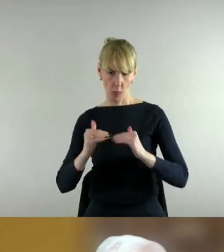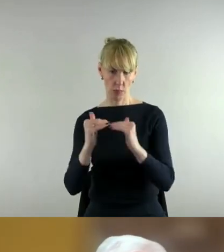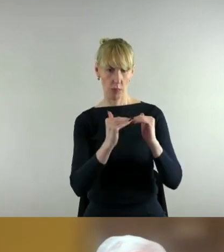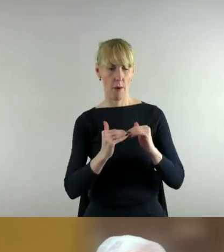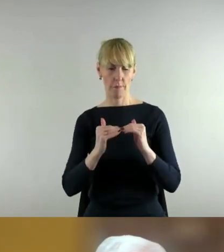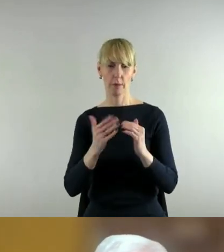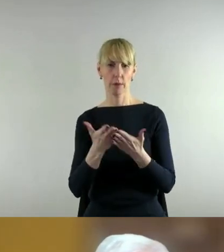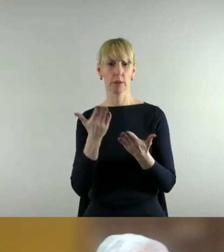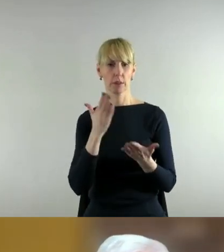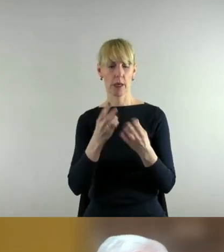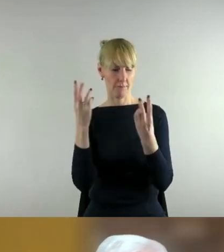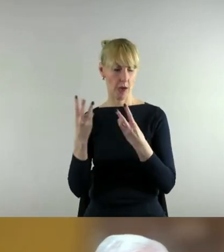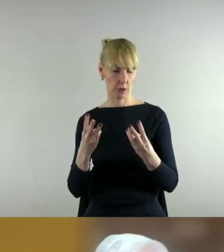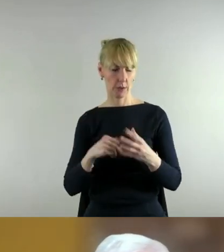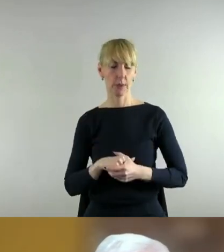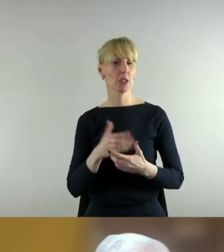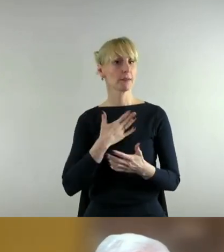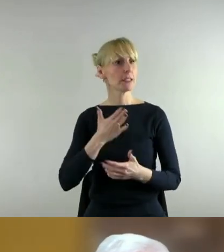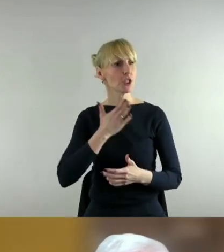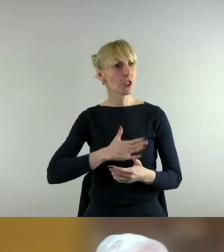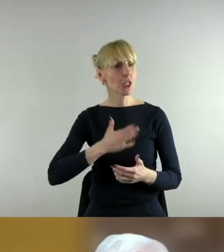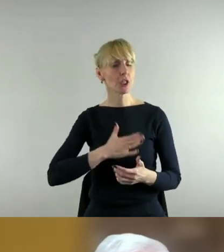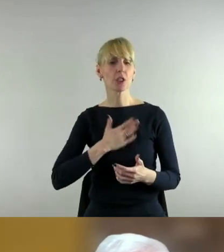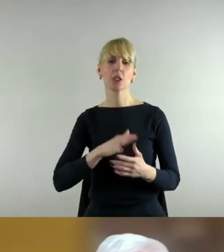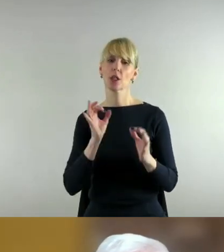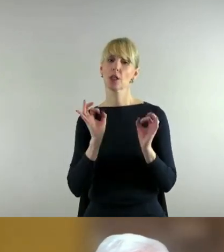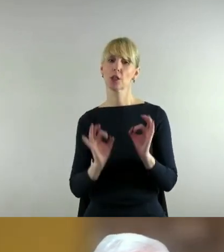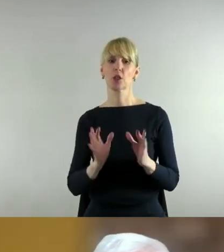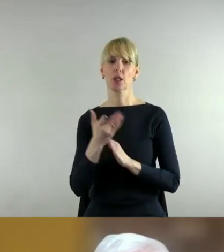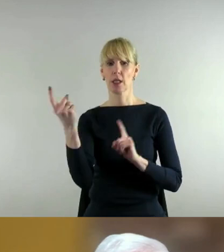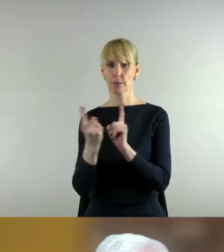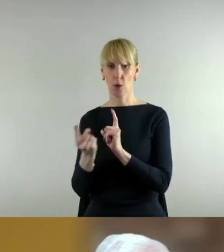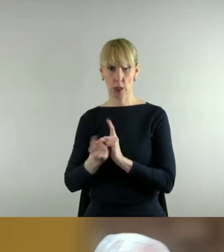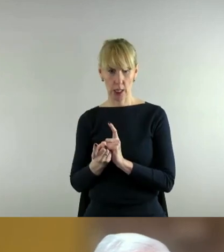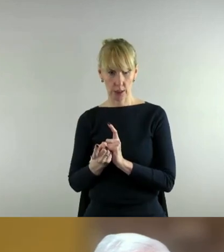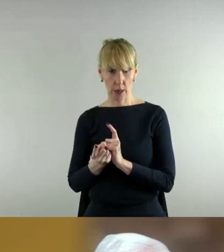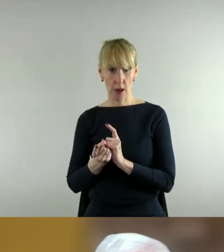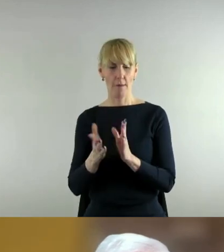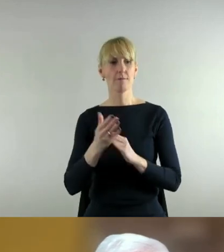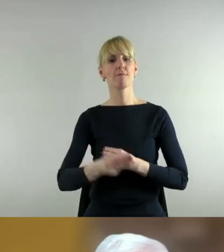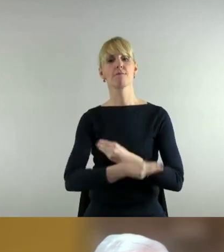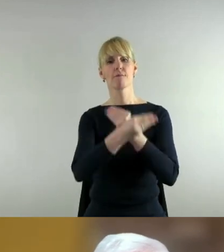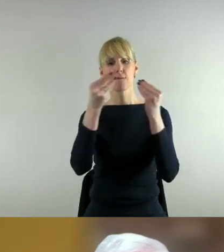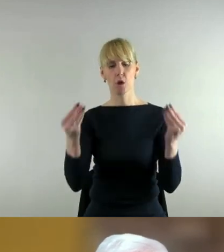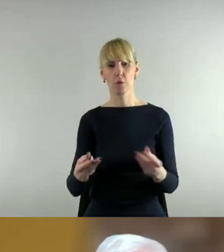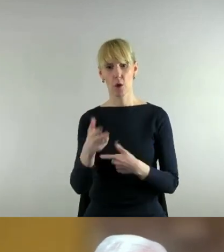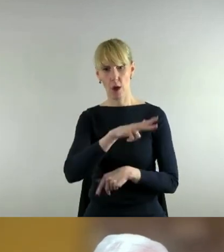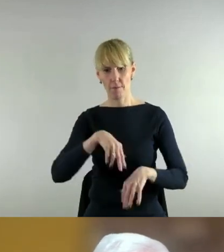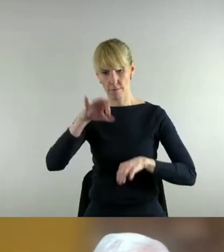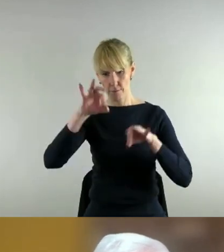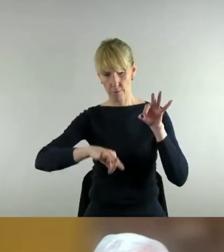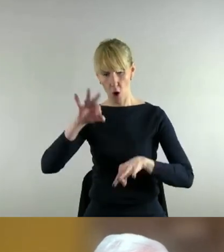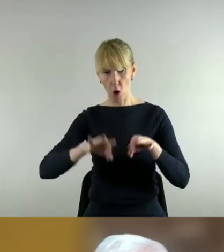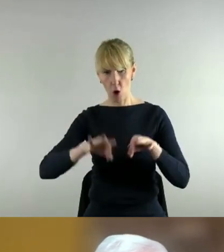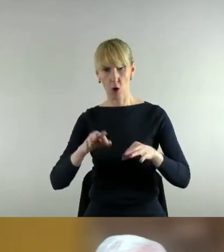of cooperation, vertical and horizontal, is so important. And I'm so happy that today's meeting, this local